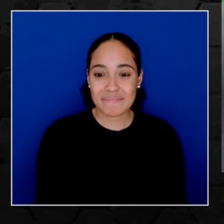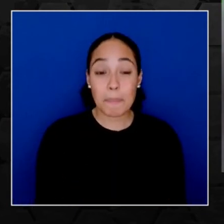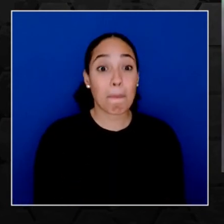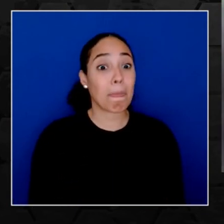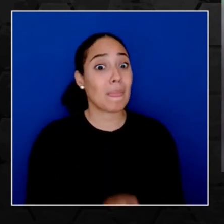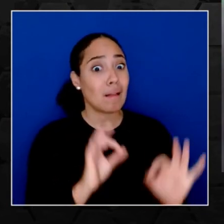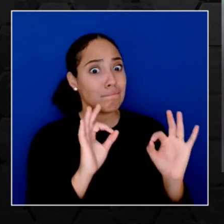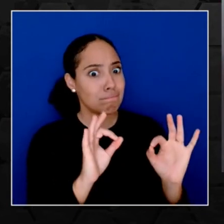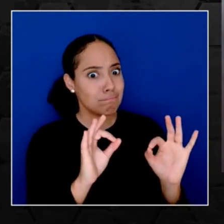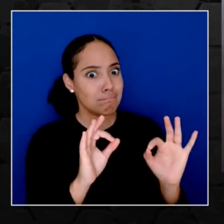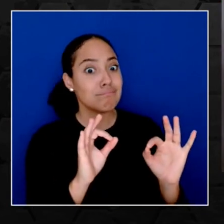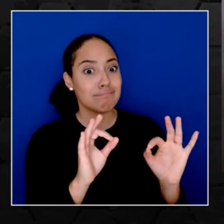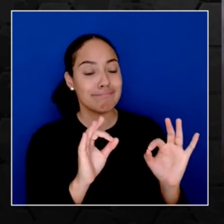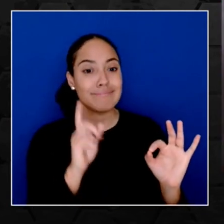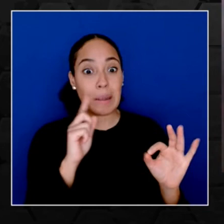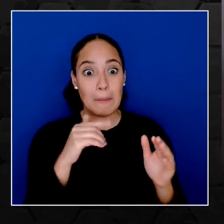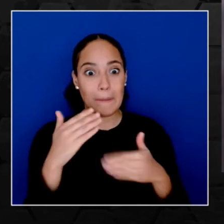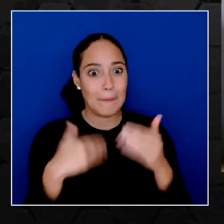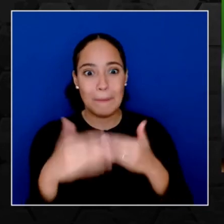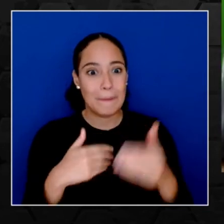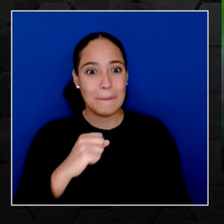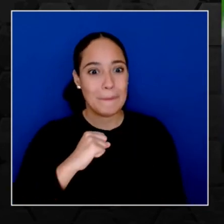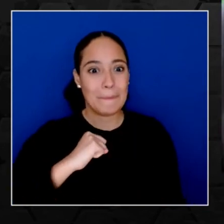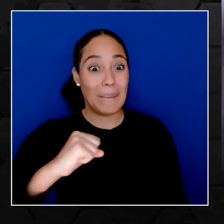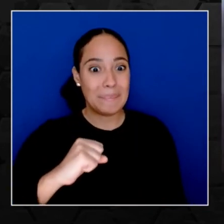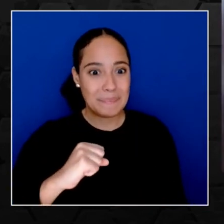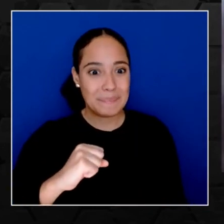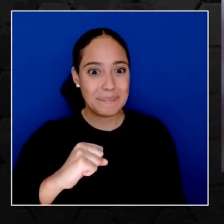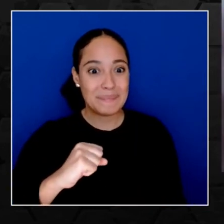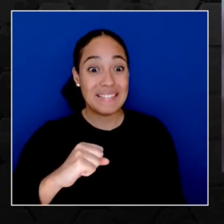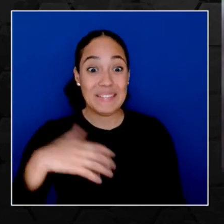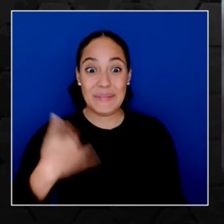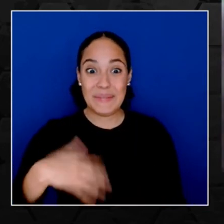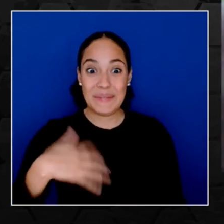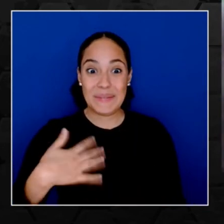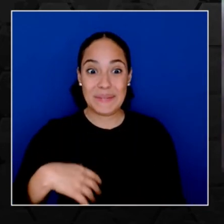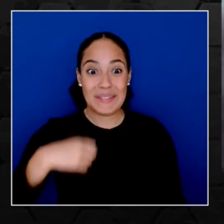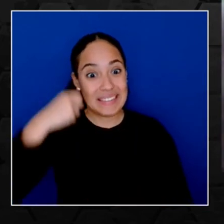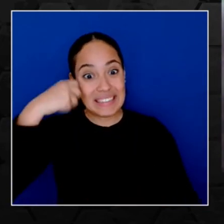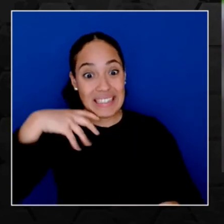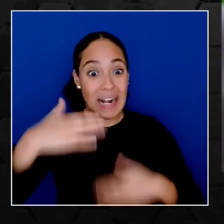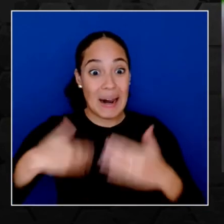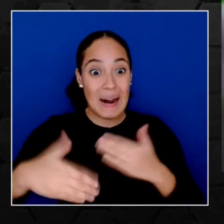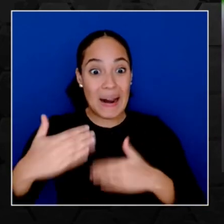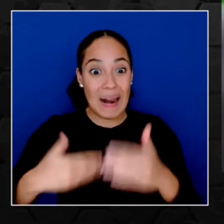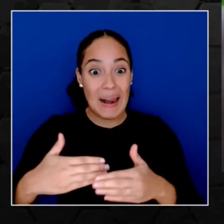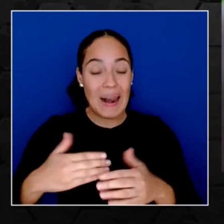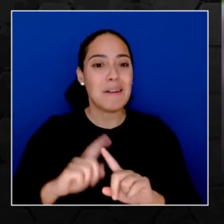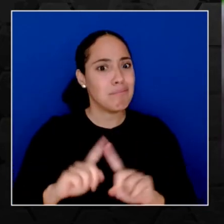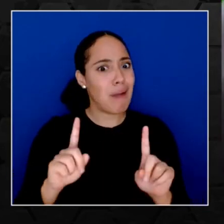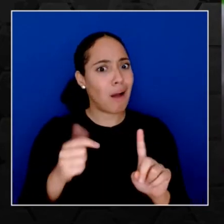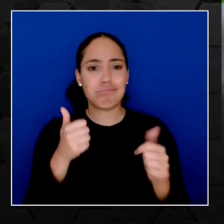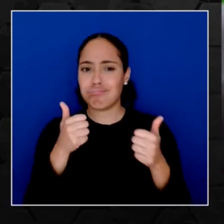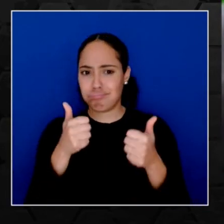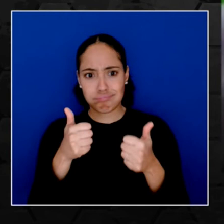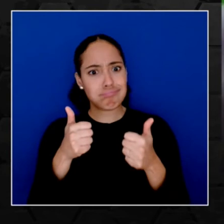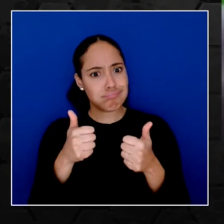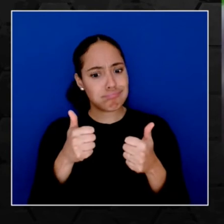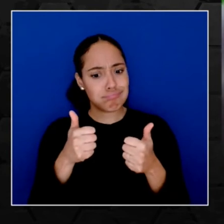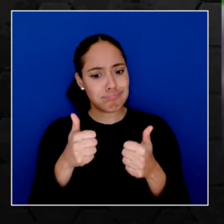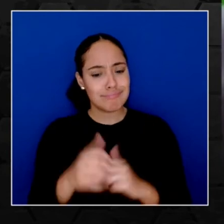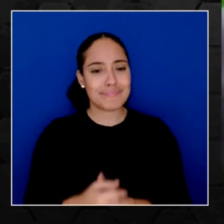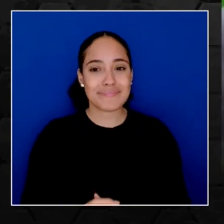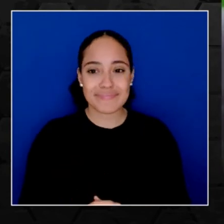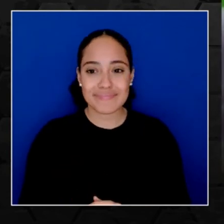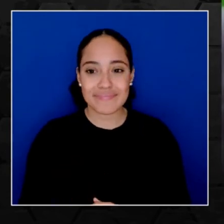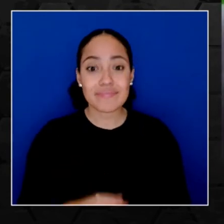very fast-paced session. It sounded more like a Channing Express, but that was absolutely great. So Kartikey, quick question.